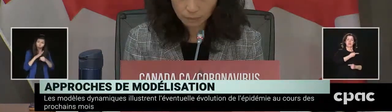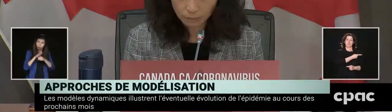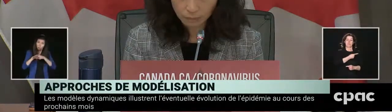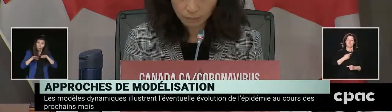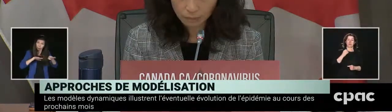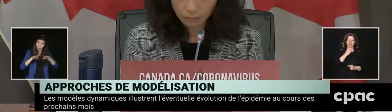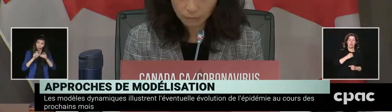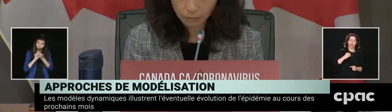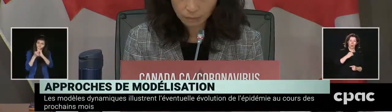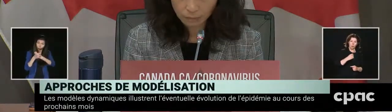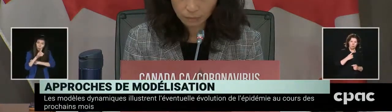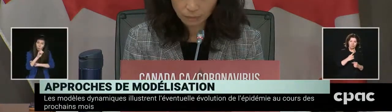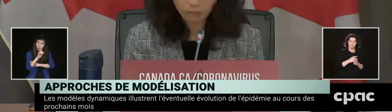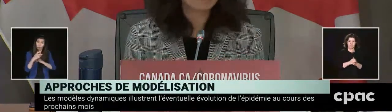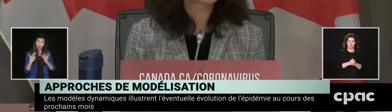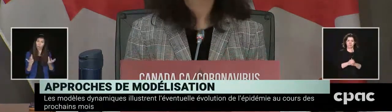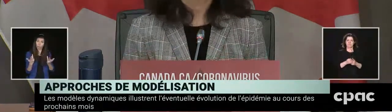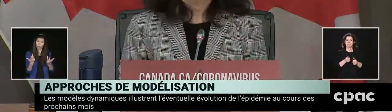testing, for example?